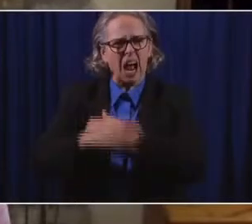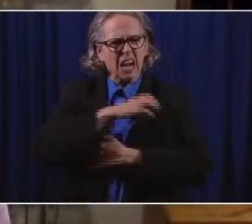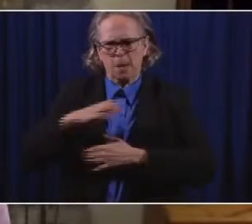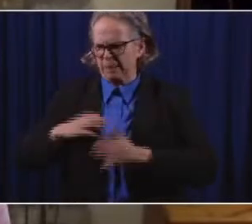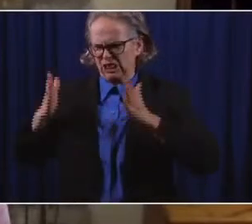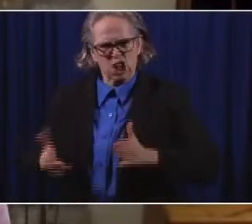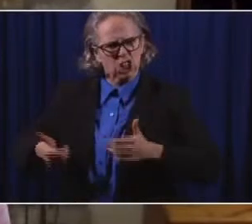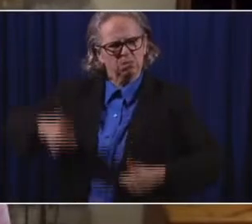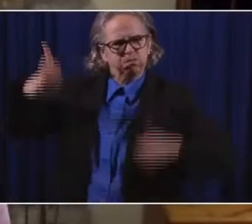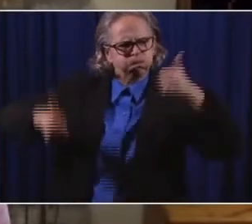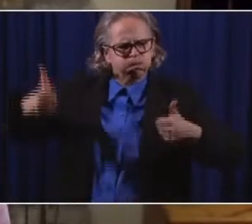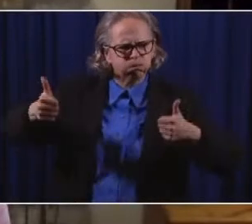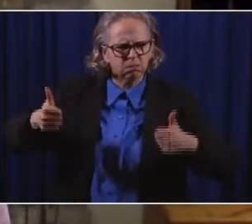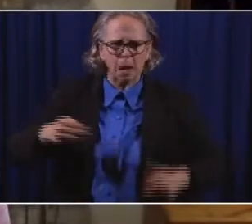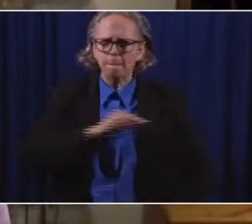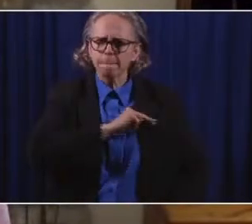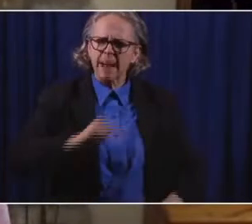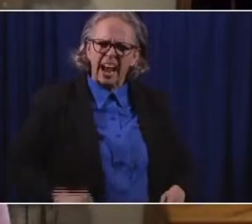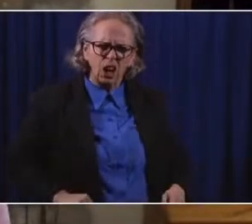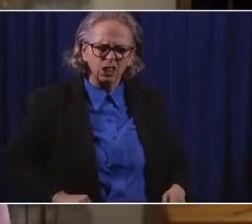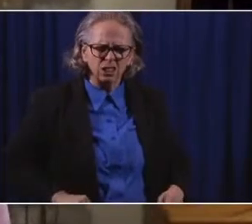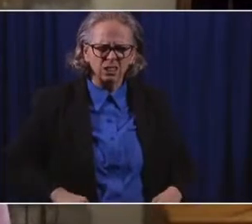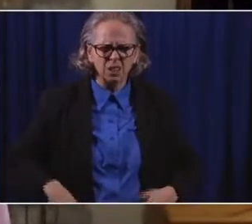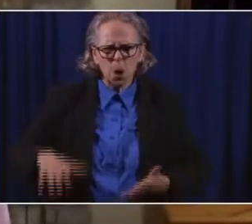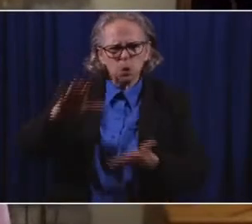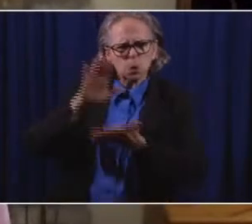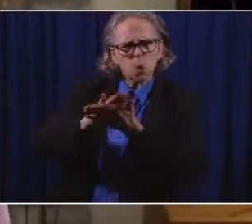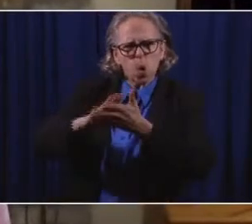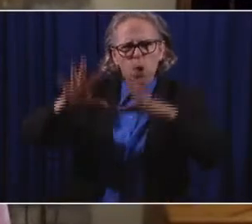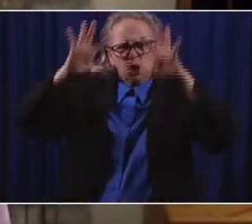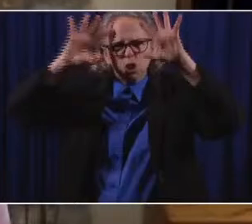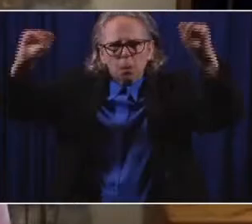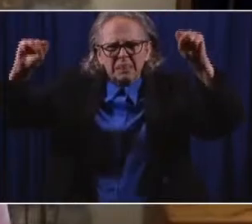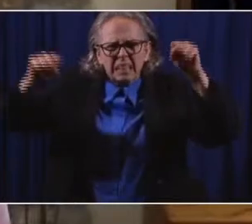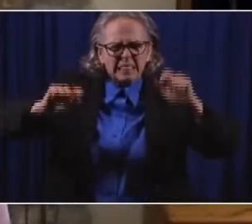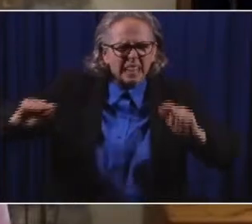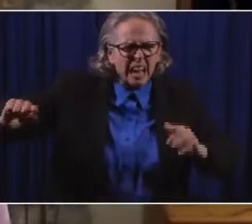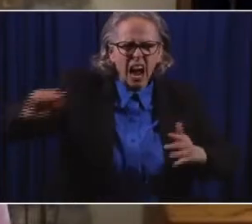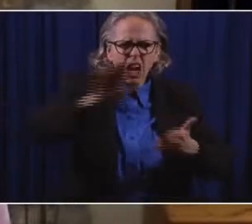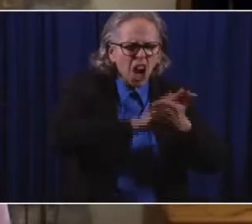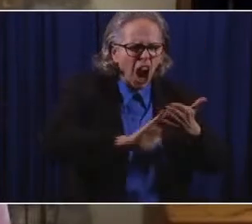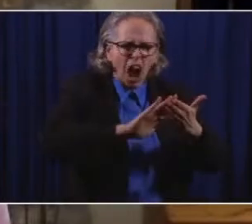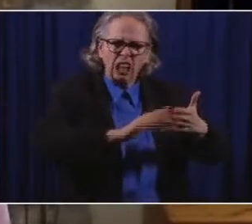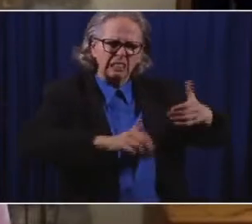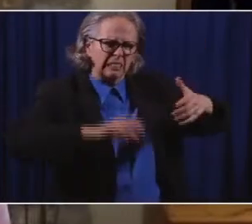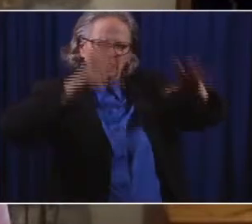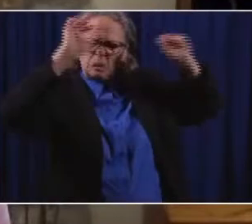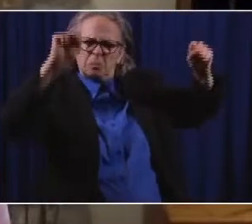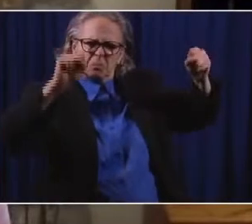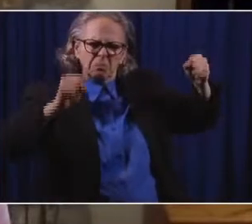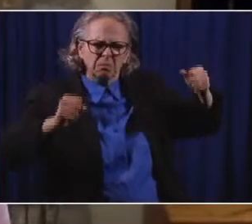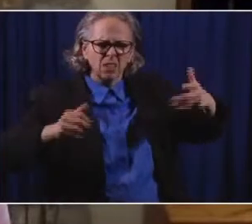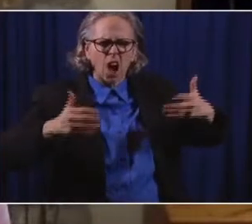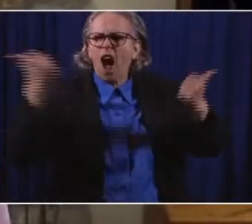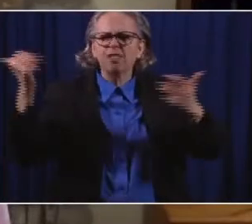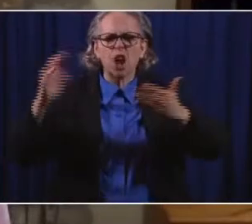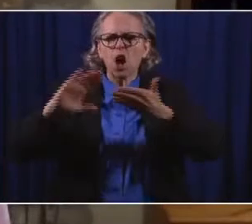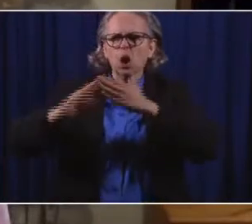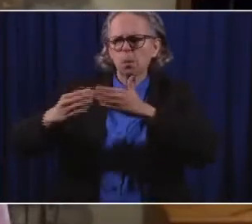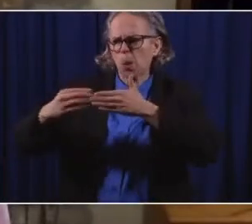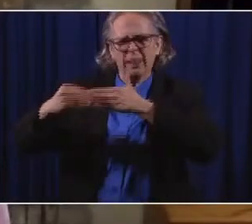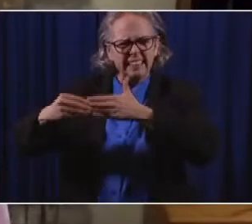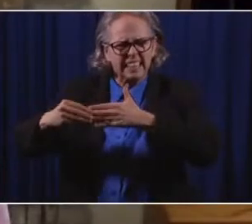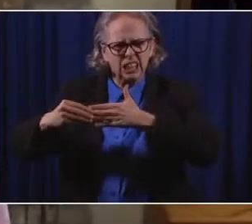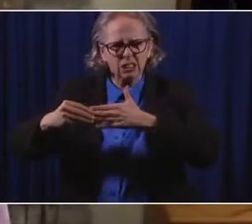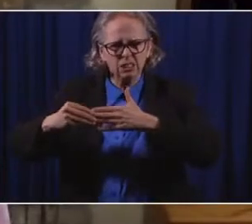and hospital leaders, college leaders, other community leaders, including those from the faith-based community, from business,